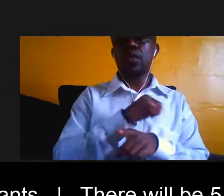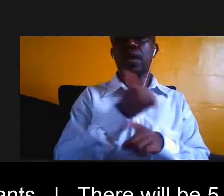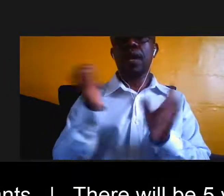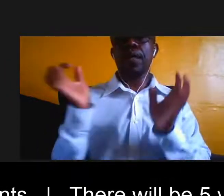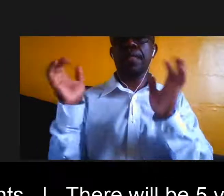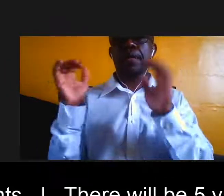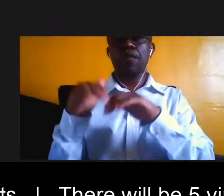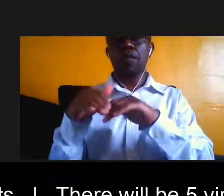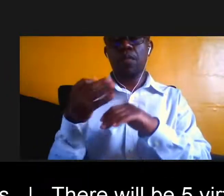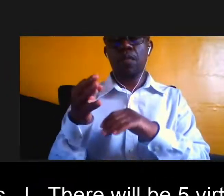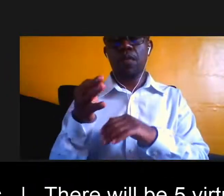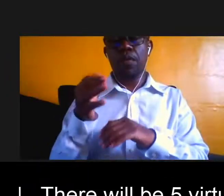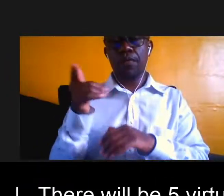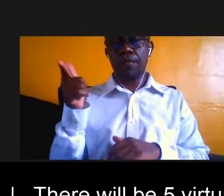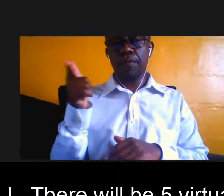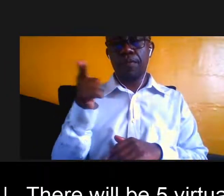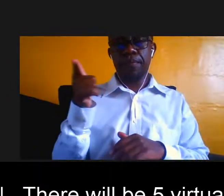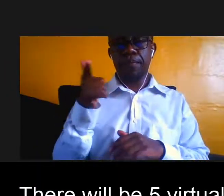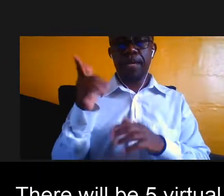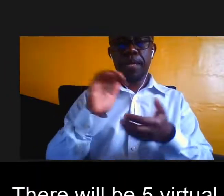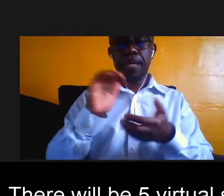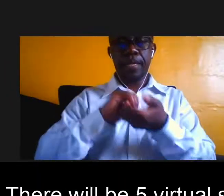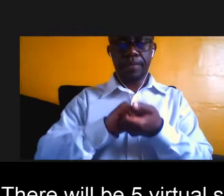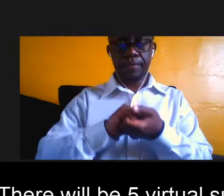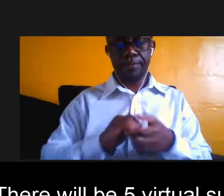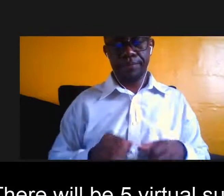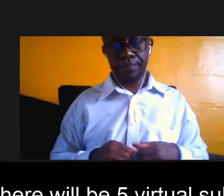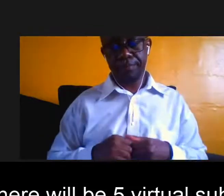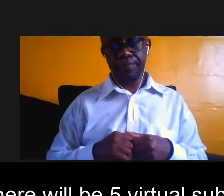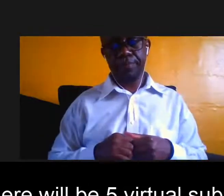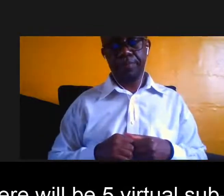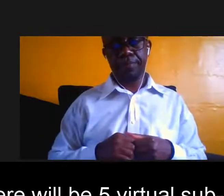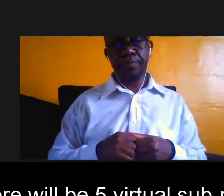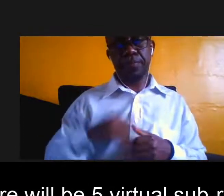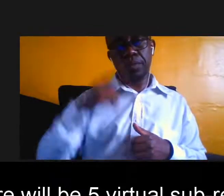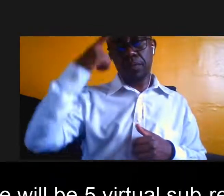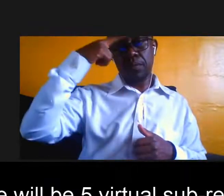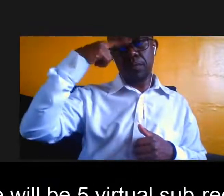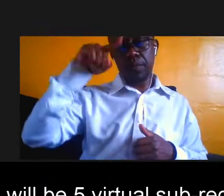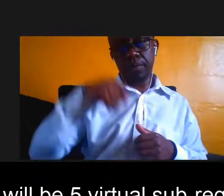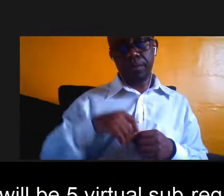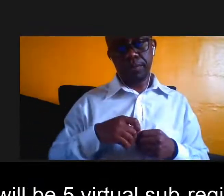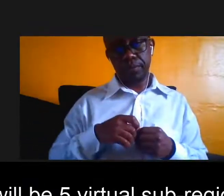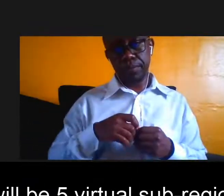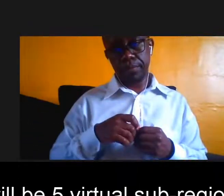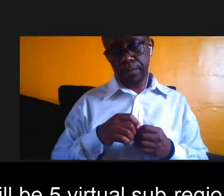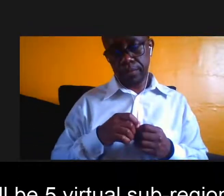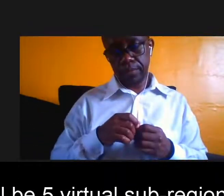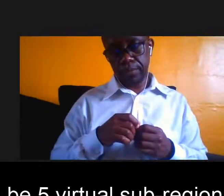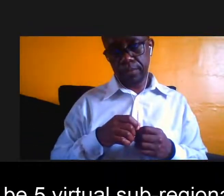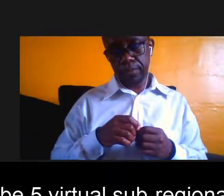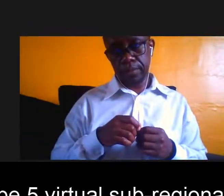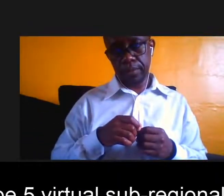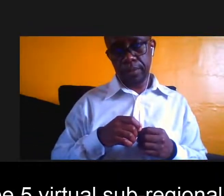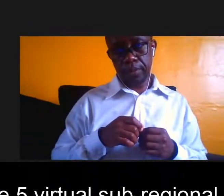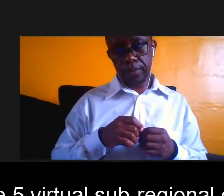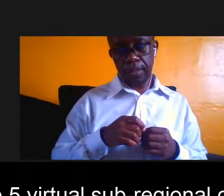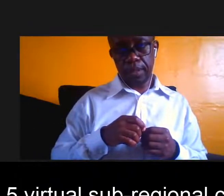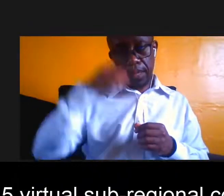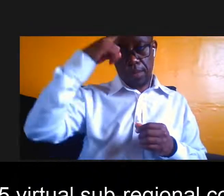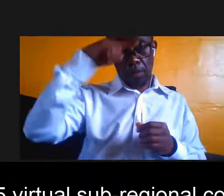media engagement. Then when we talk about the policies, setting the agenda for the